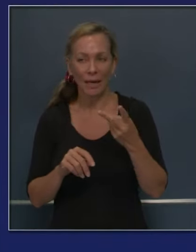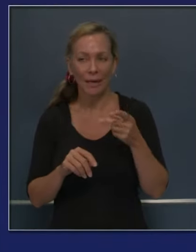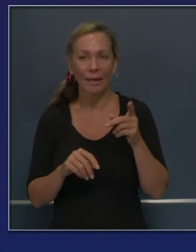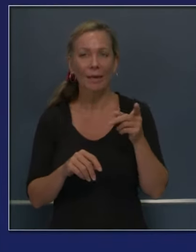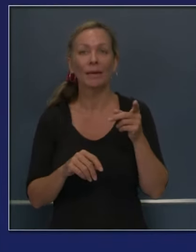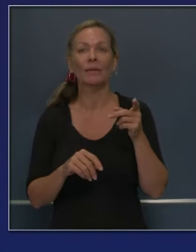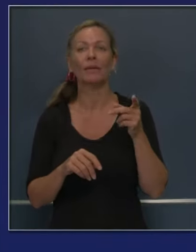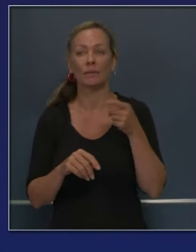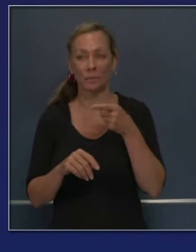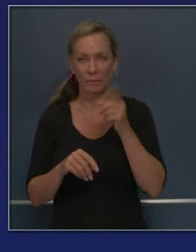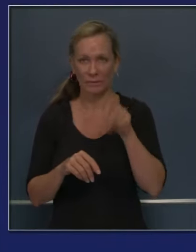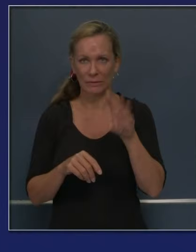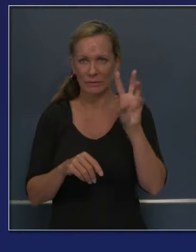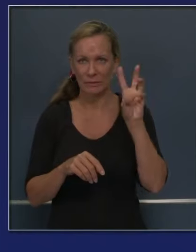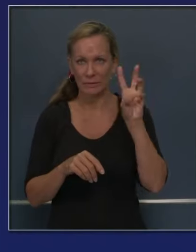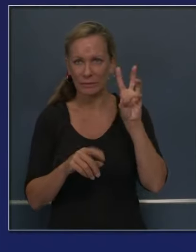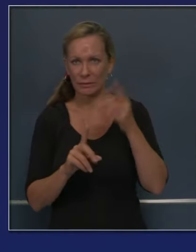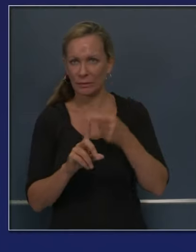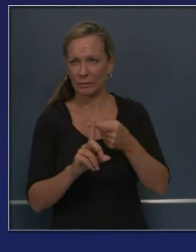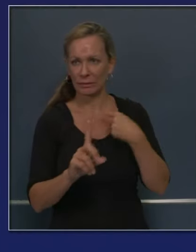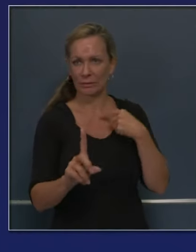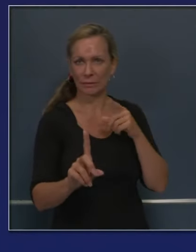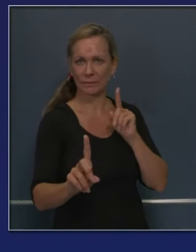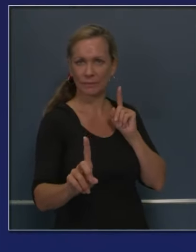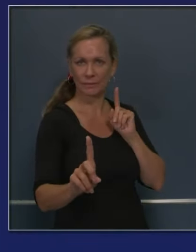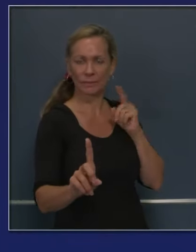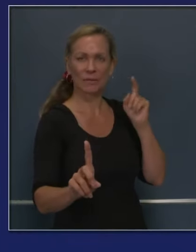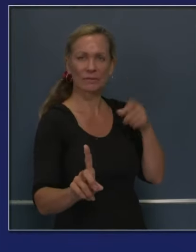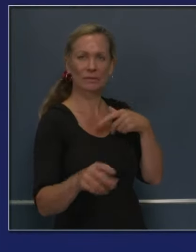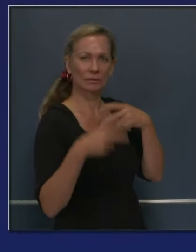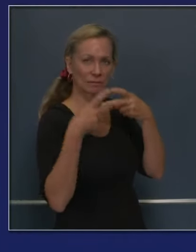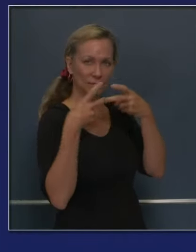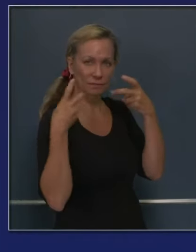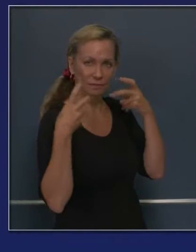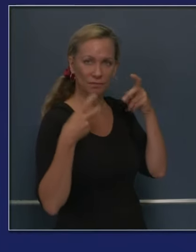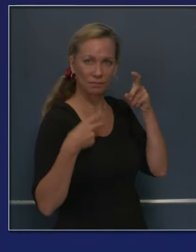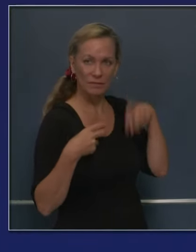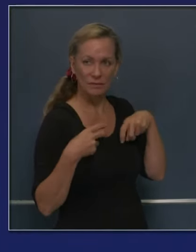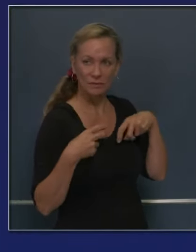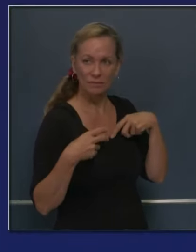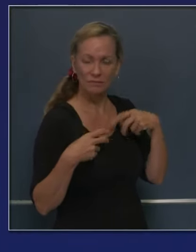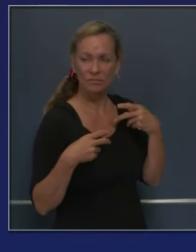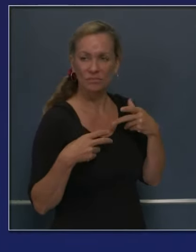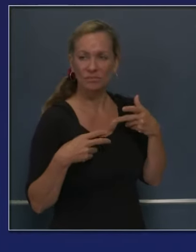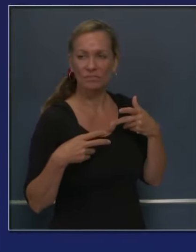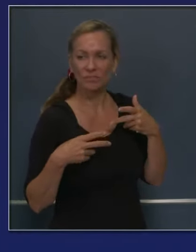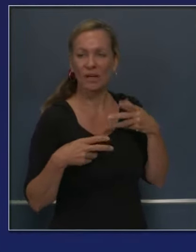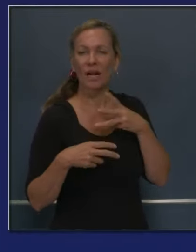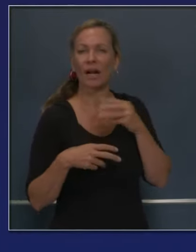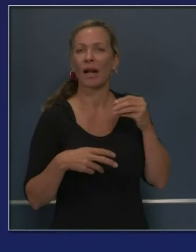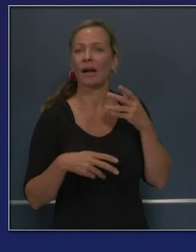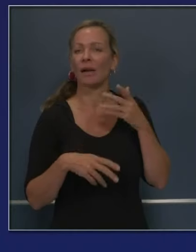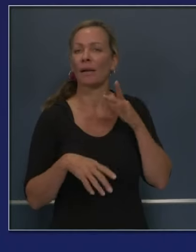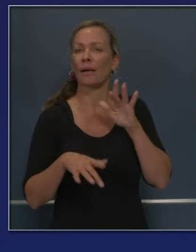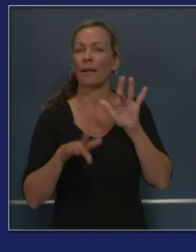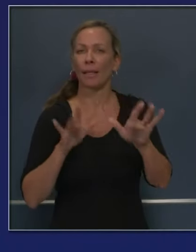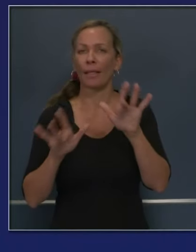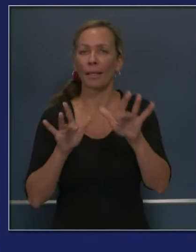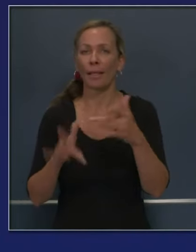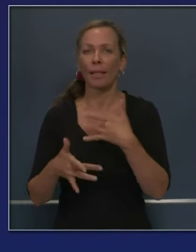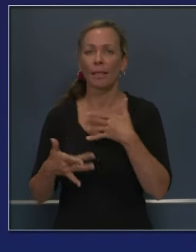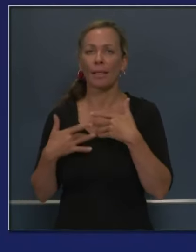I had a mask, and there was instructions around social distancing that was provided before I even got